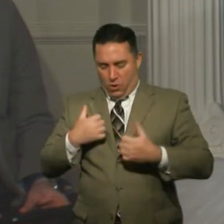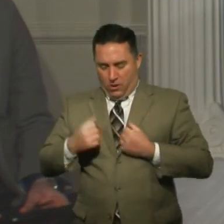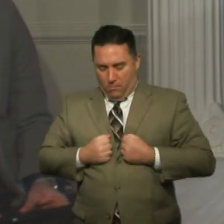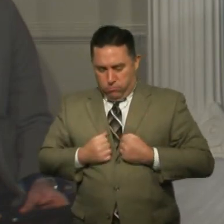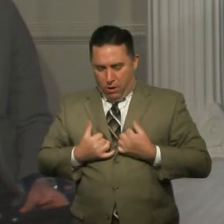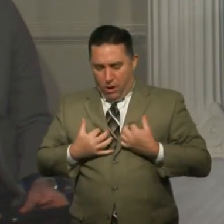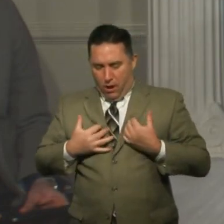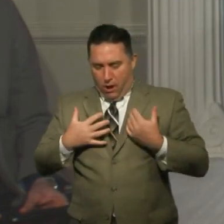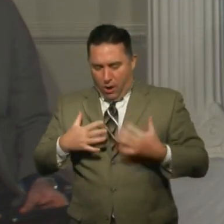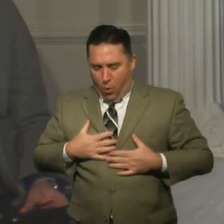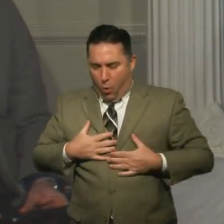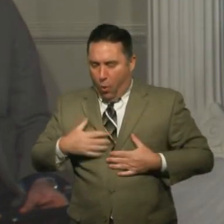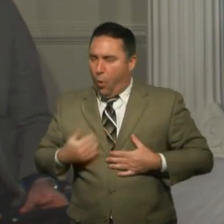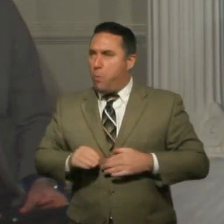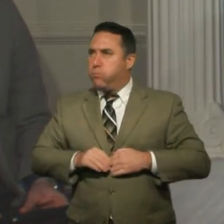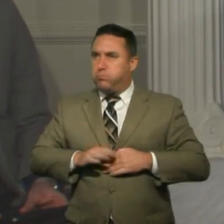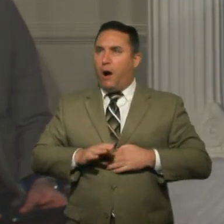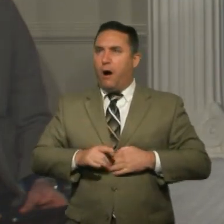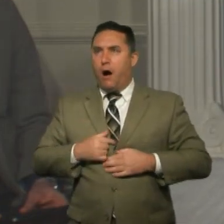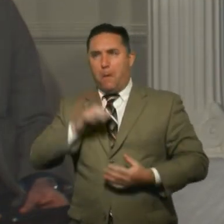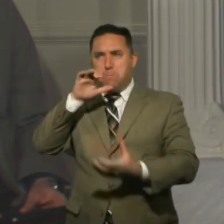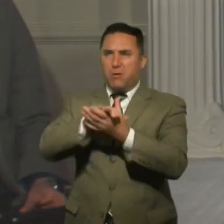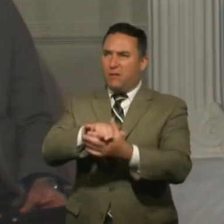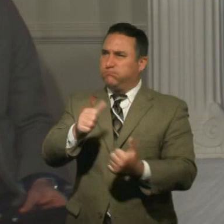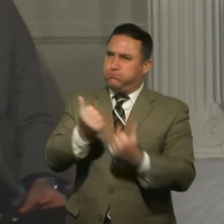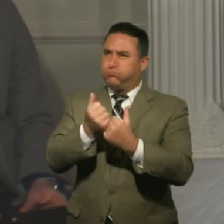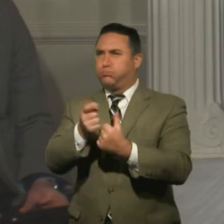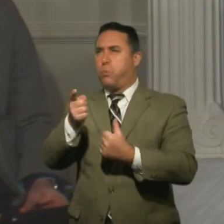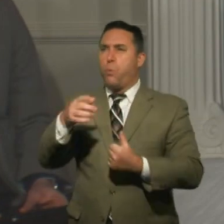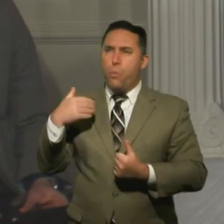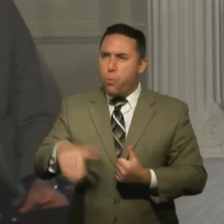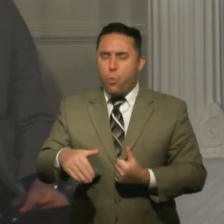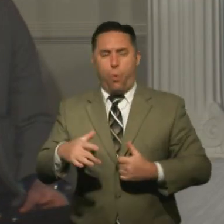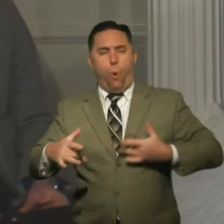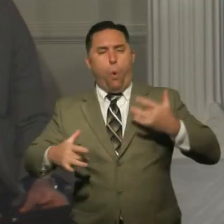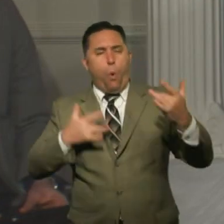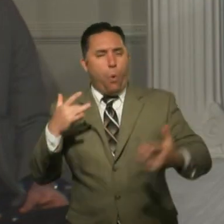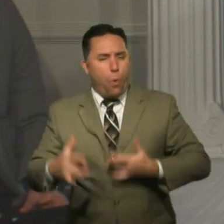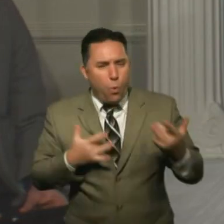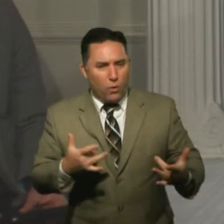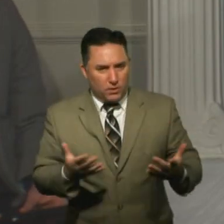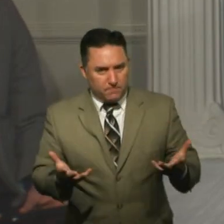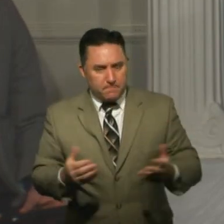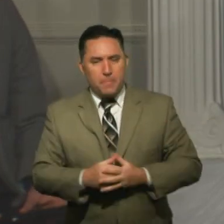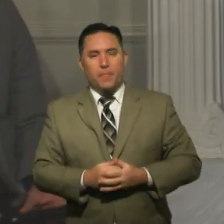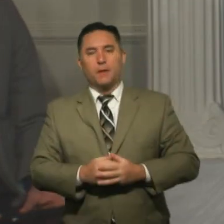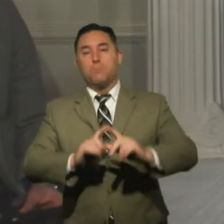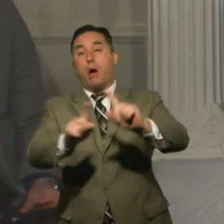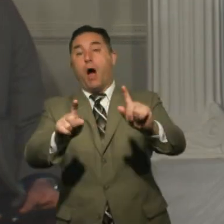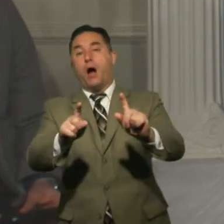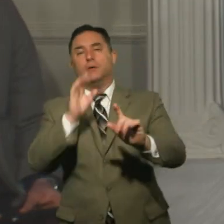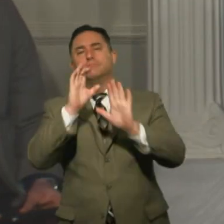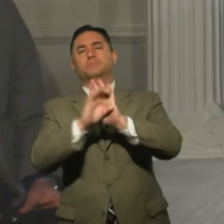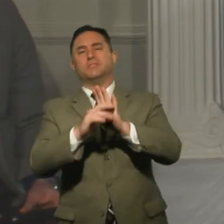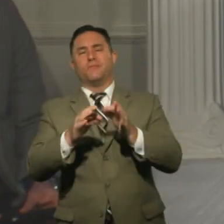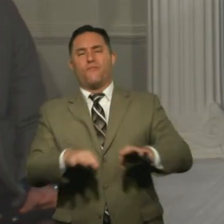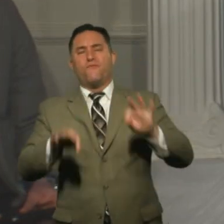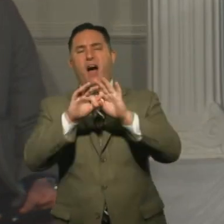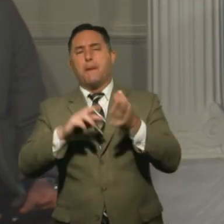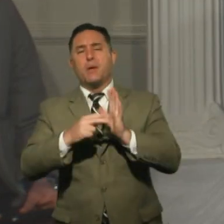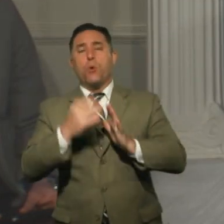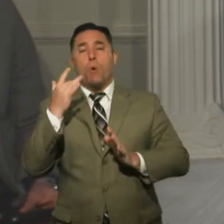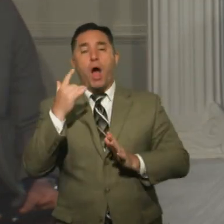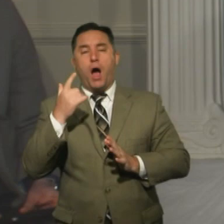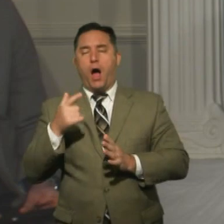come to life because you're saying, wow, I believe in that. And you get excited about that. But symbols have value and meaning because of what